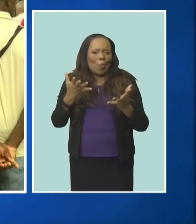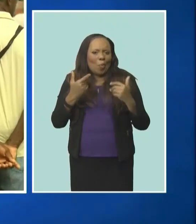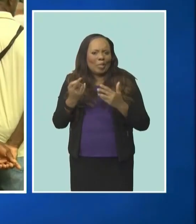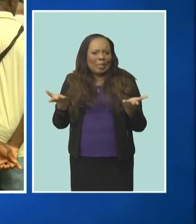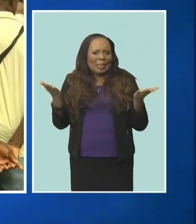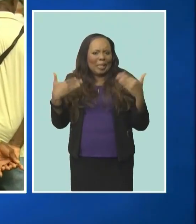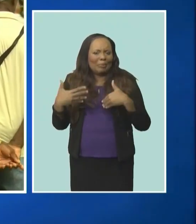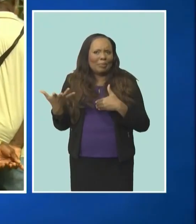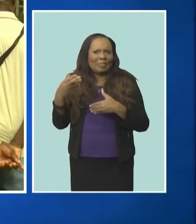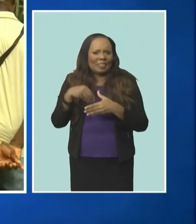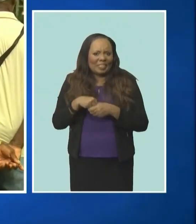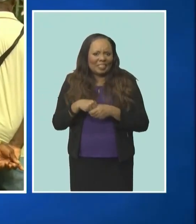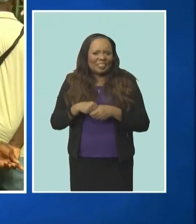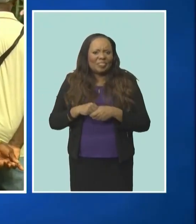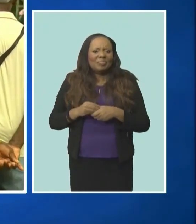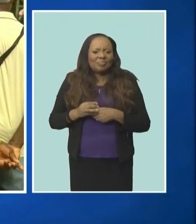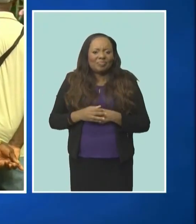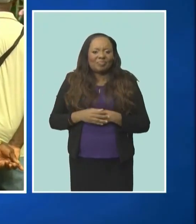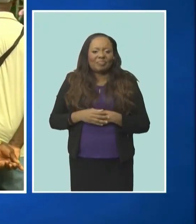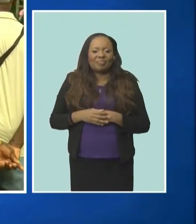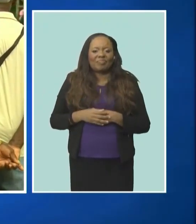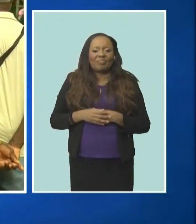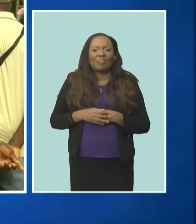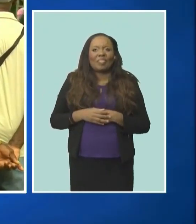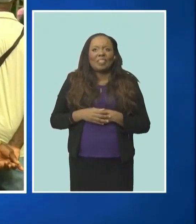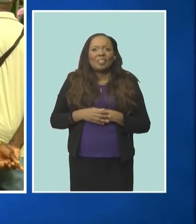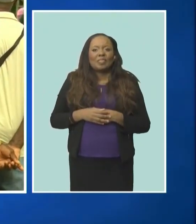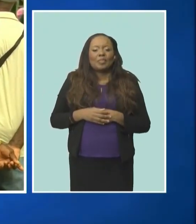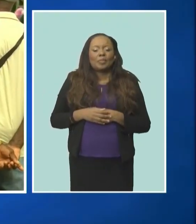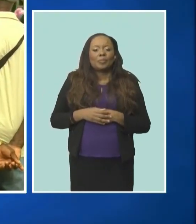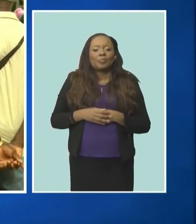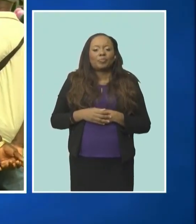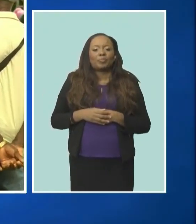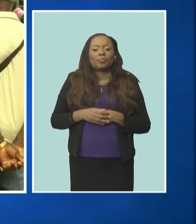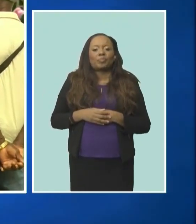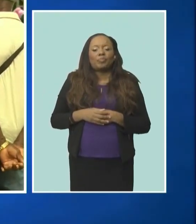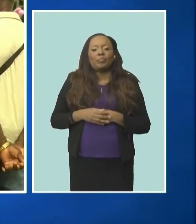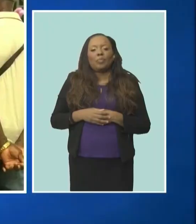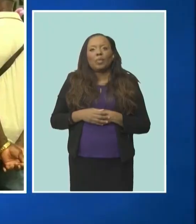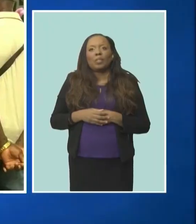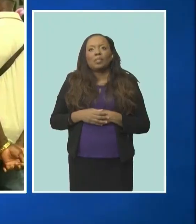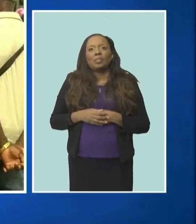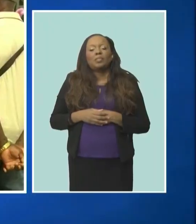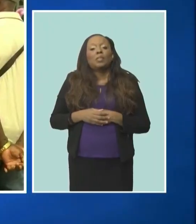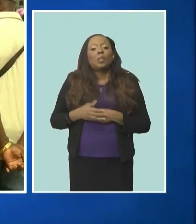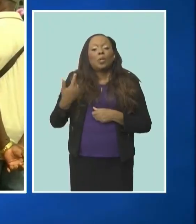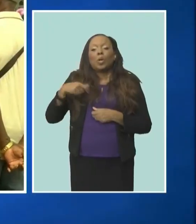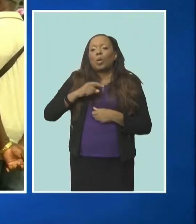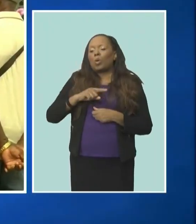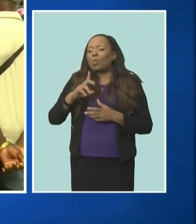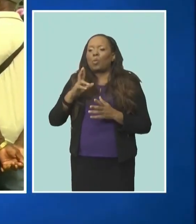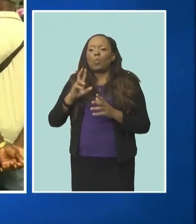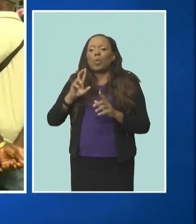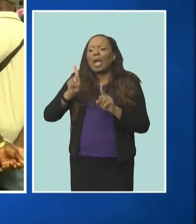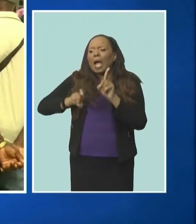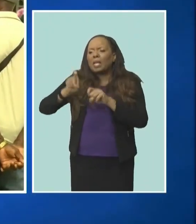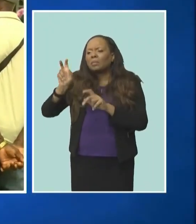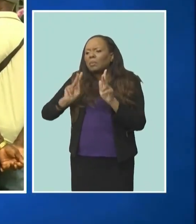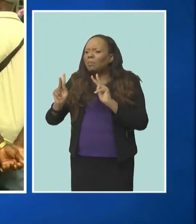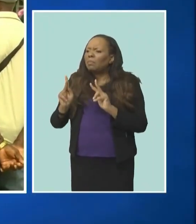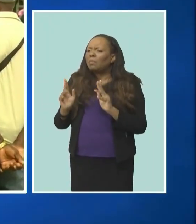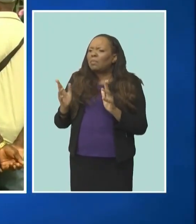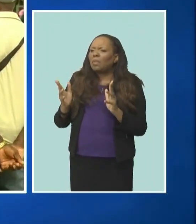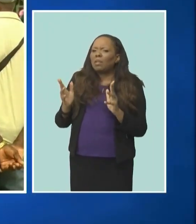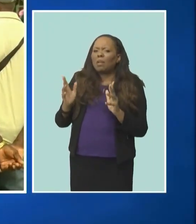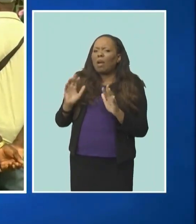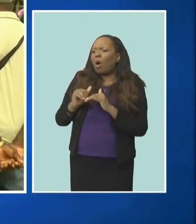of it. Well, our people who visited today also walked around and they got some feedback on the activities taking place all across